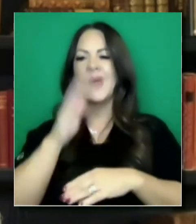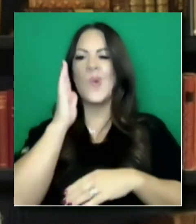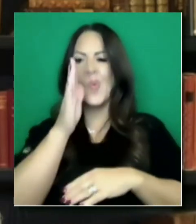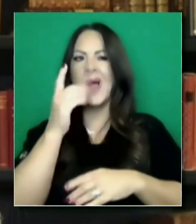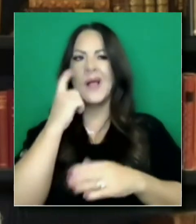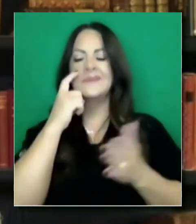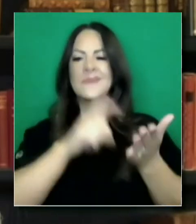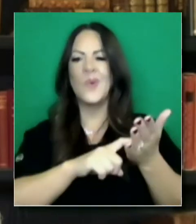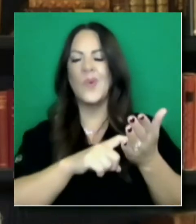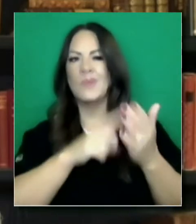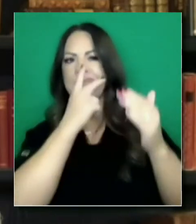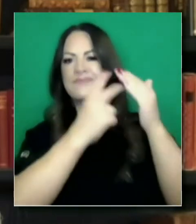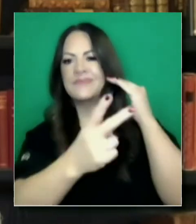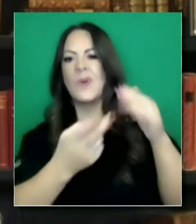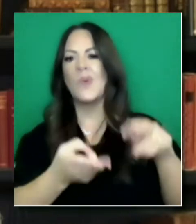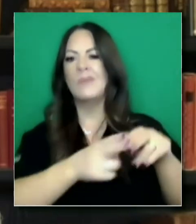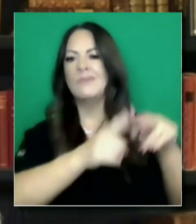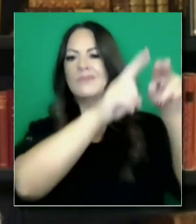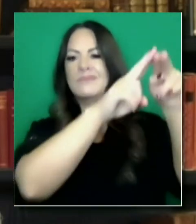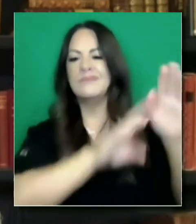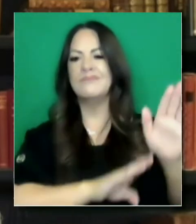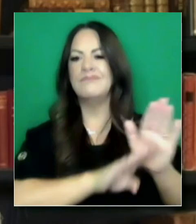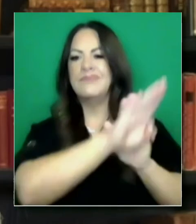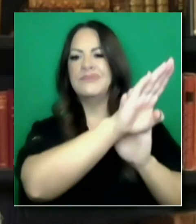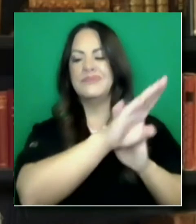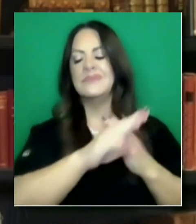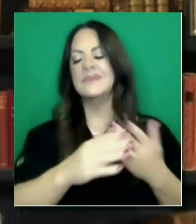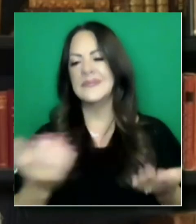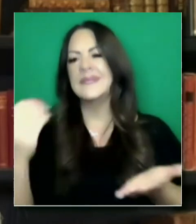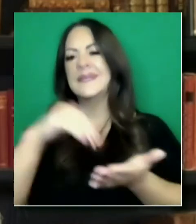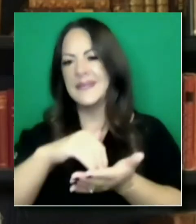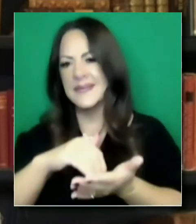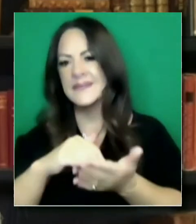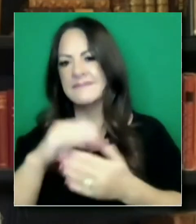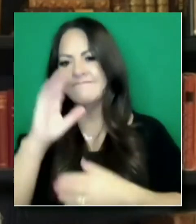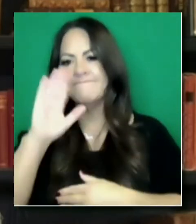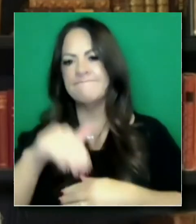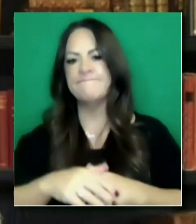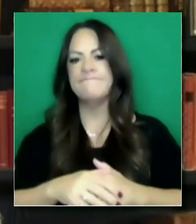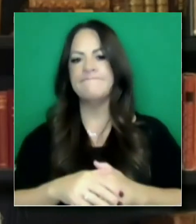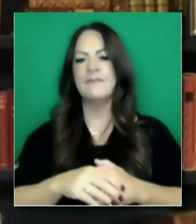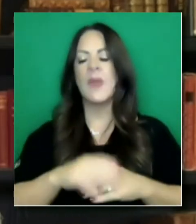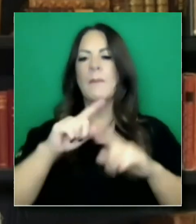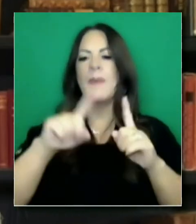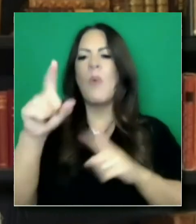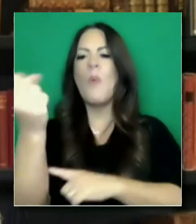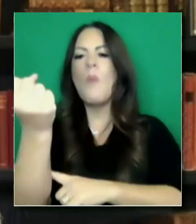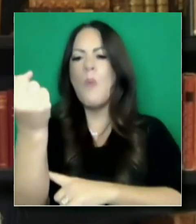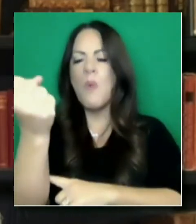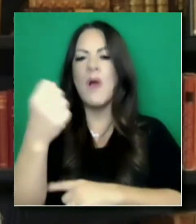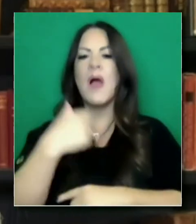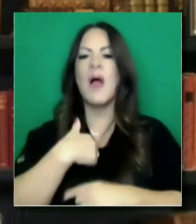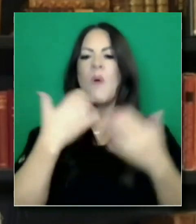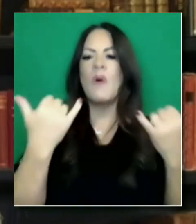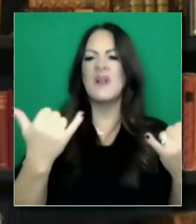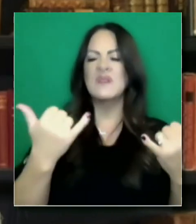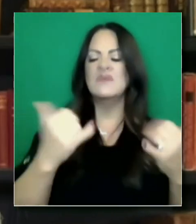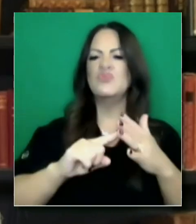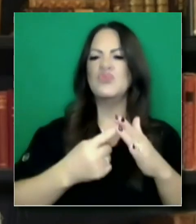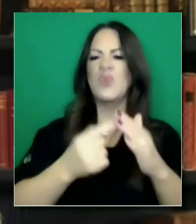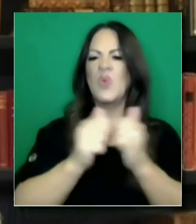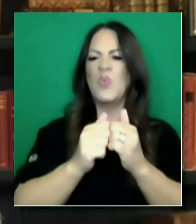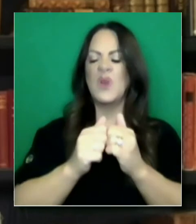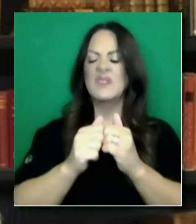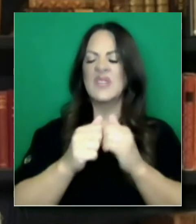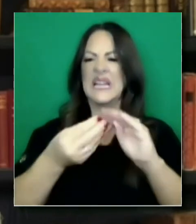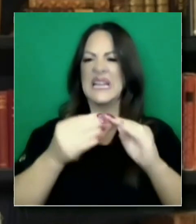surge, arguably on top of, again, another surge. More on that in a moment, but I just think we'll start with the